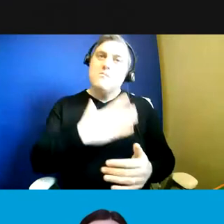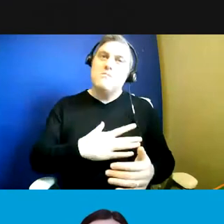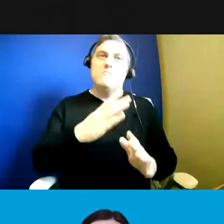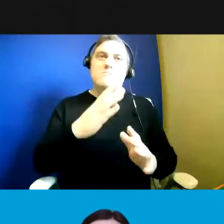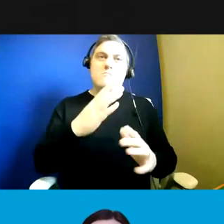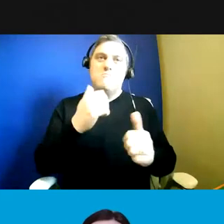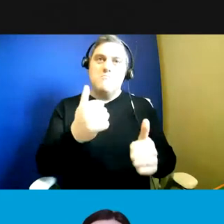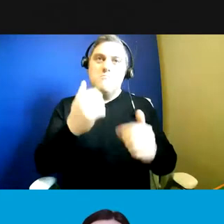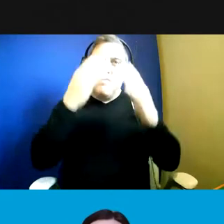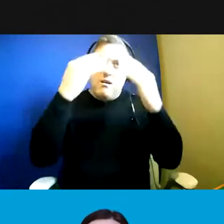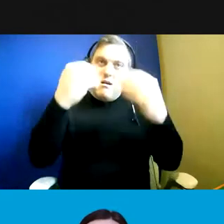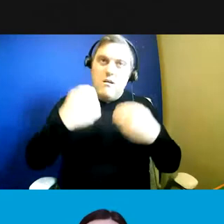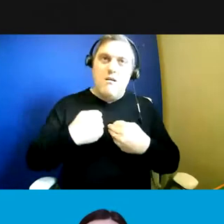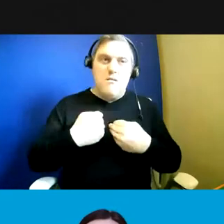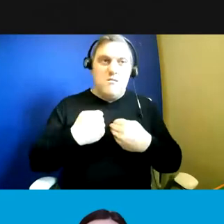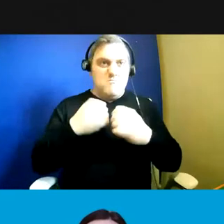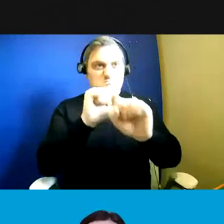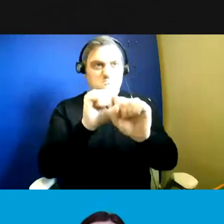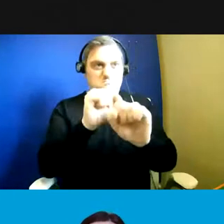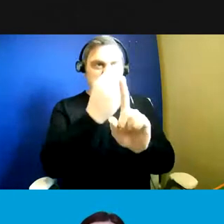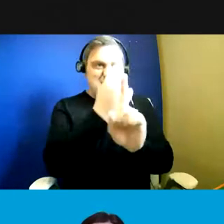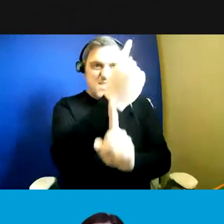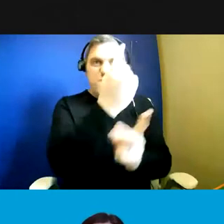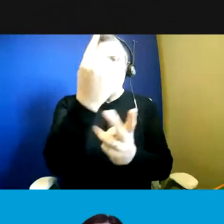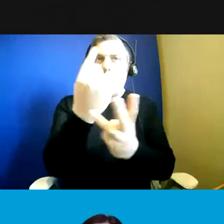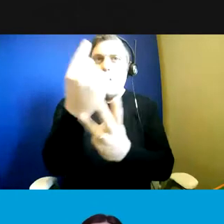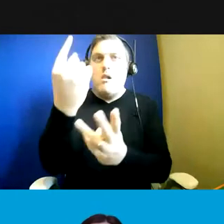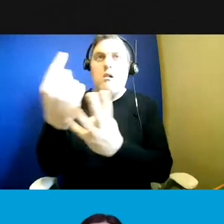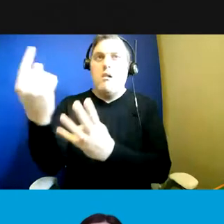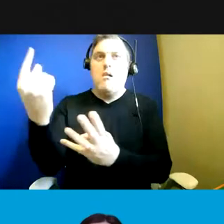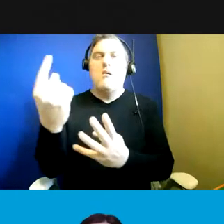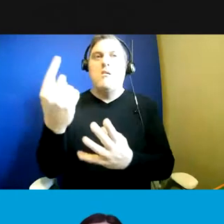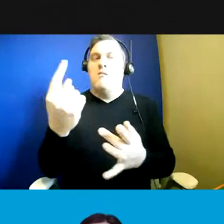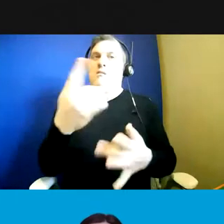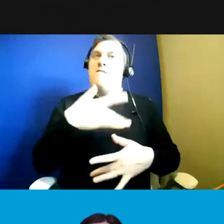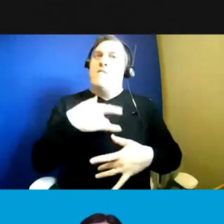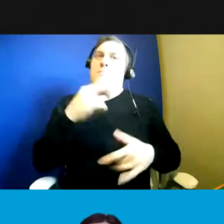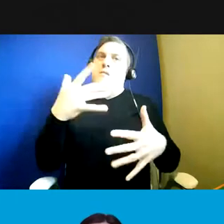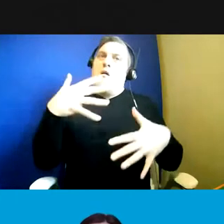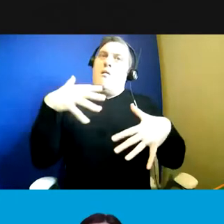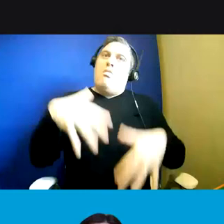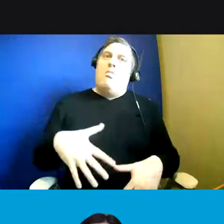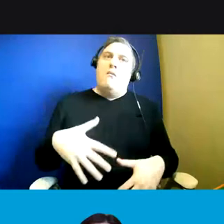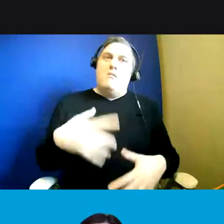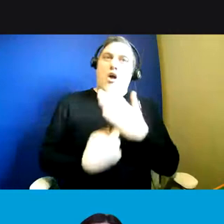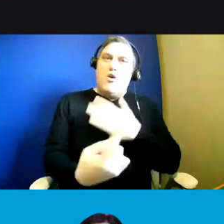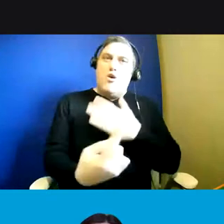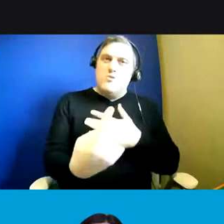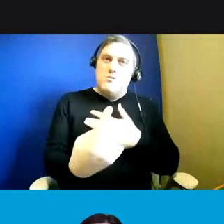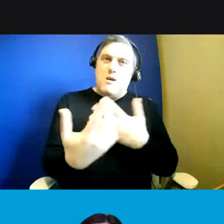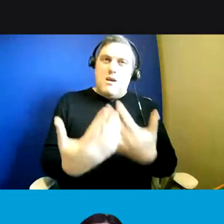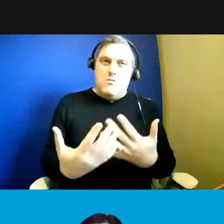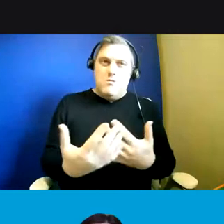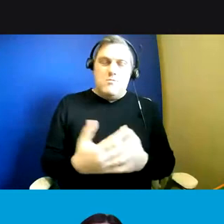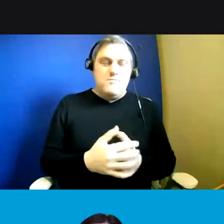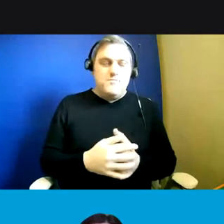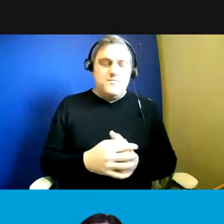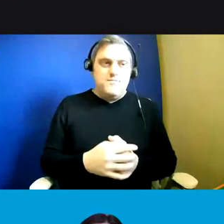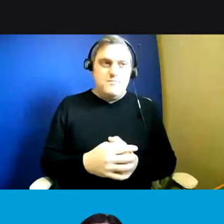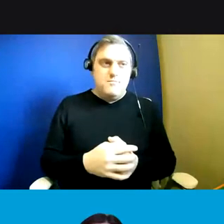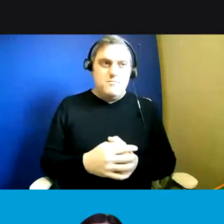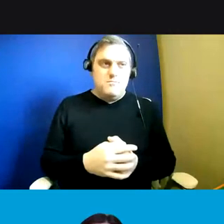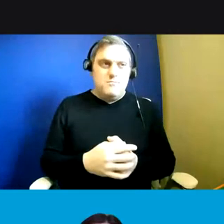it seems unique to what they've found. They felt quite alone during recovery, so they're looking forward to it. And then they've just put a side in about